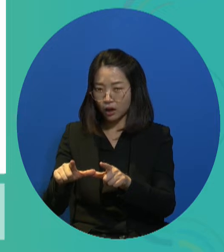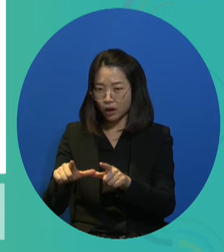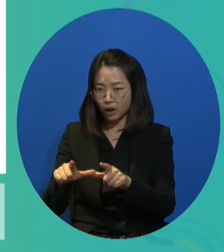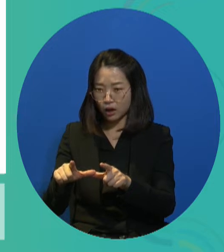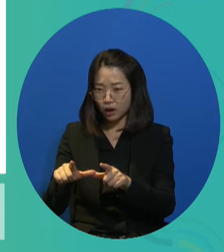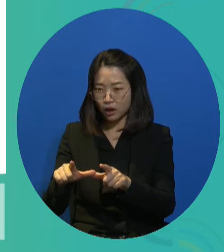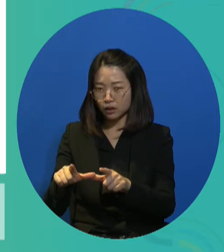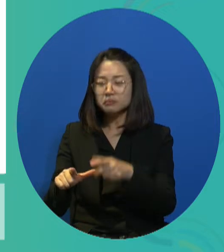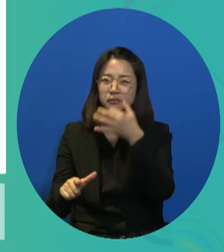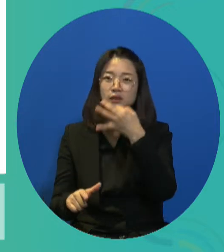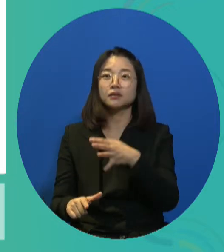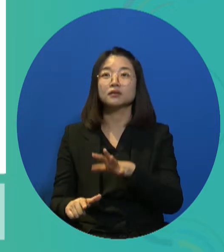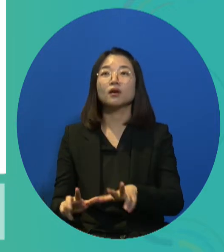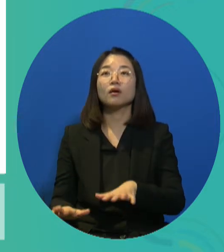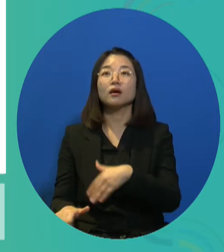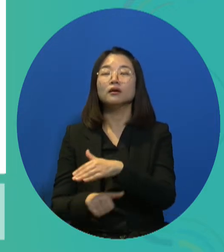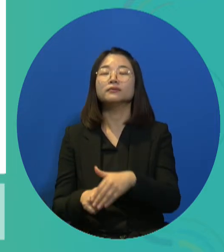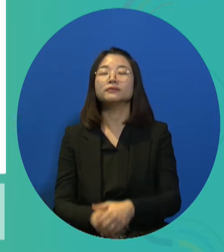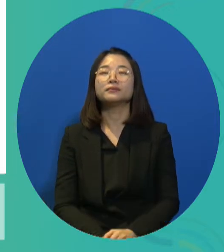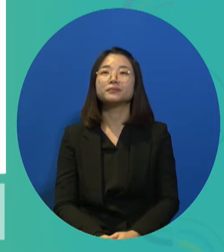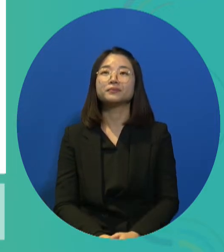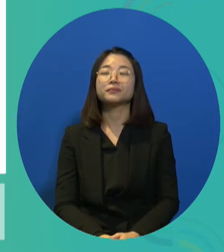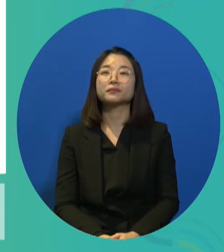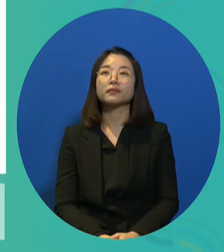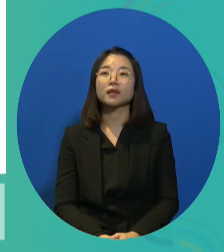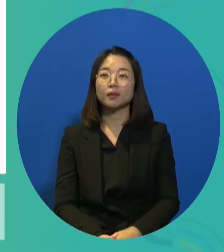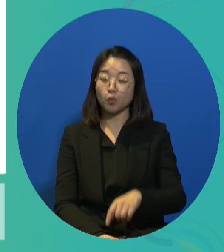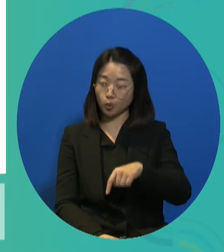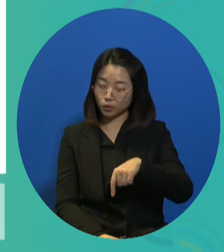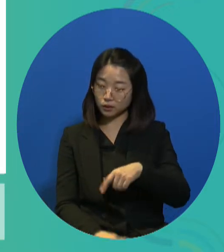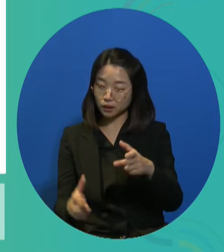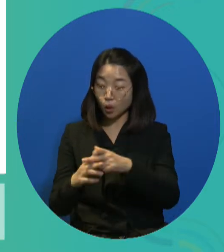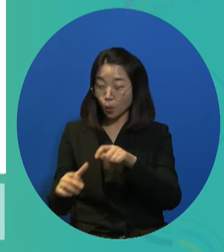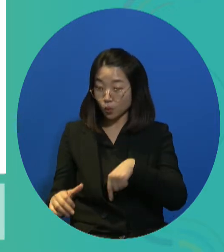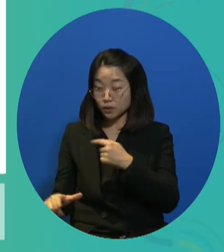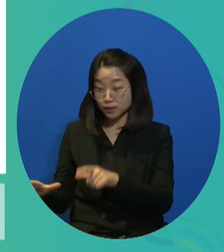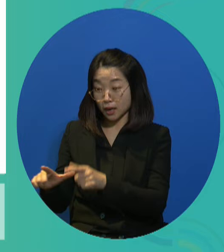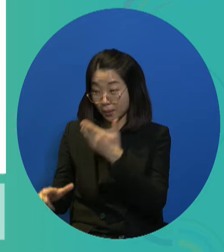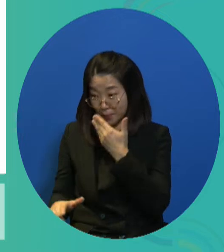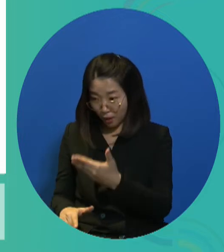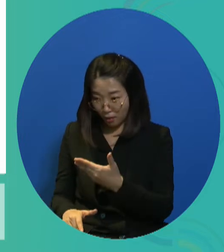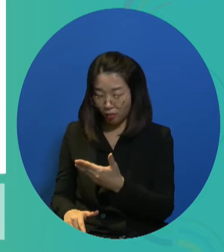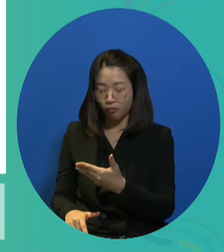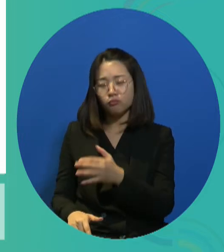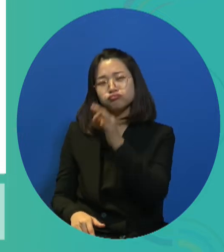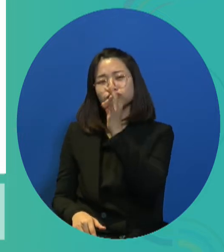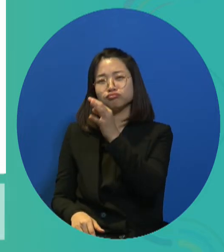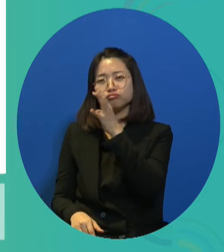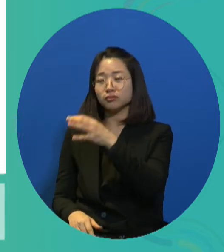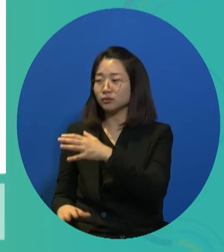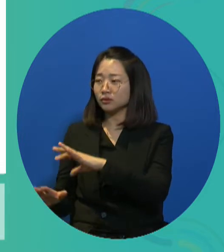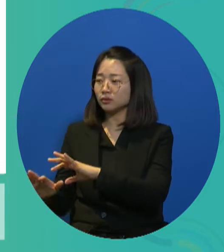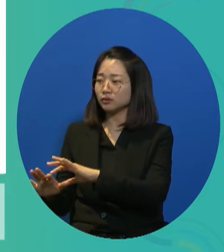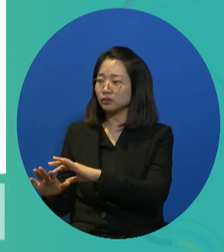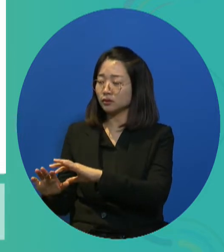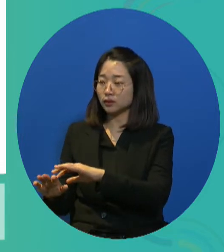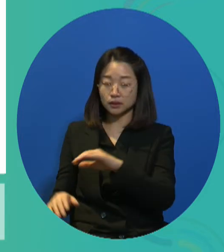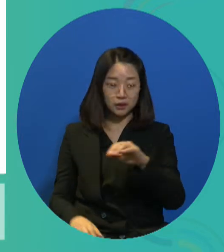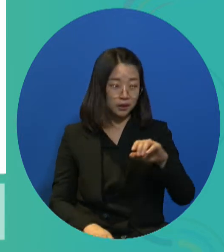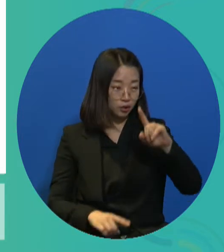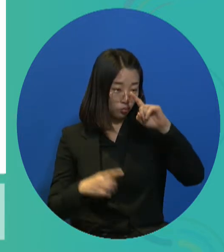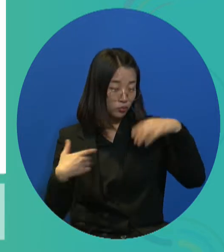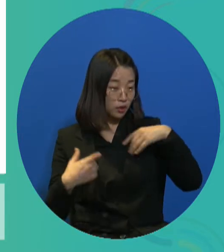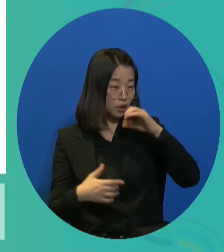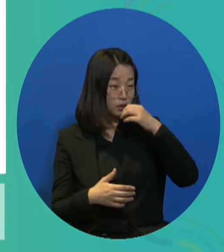Independent living support is ever diminishing as local government makes cuts every single year. And many